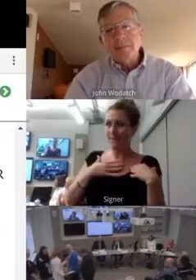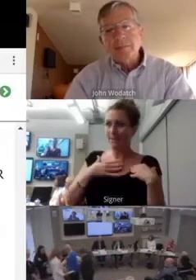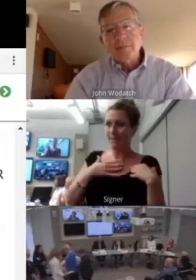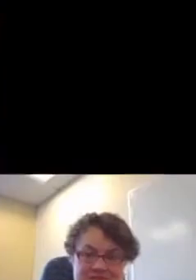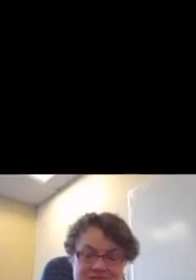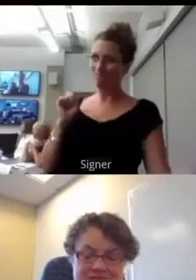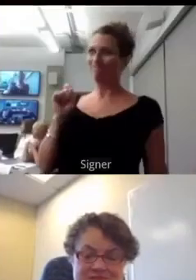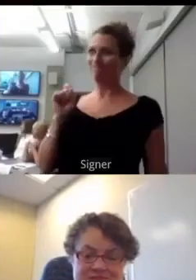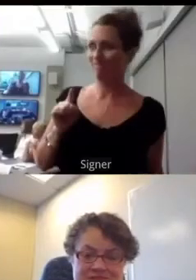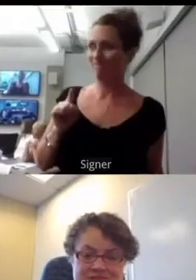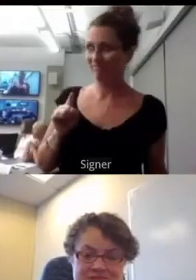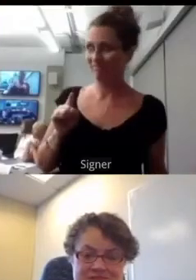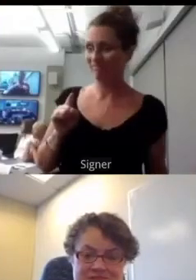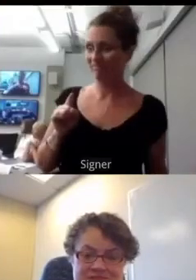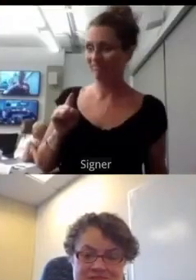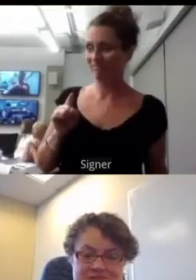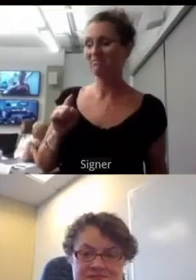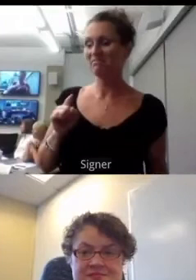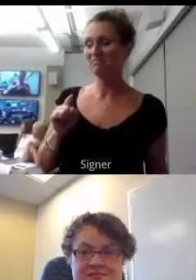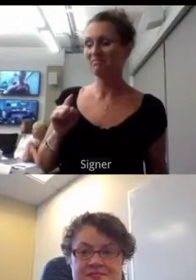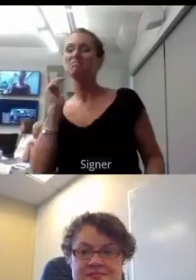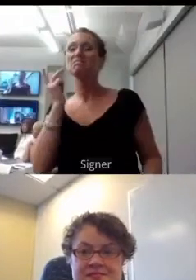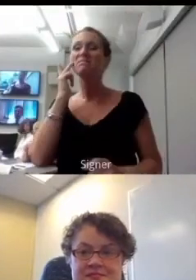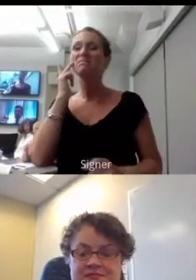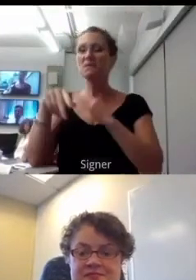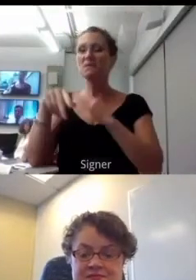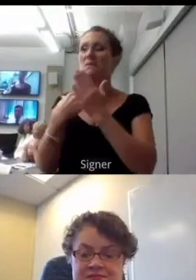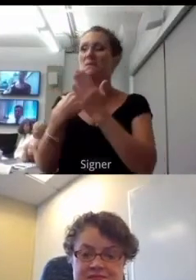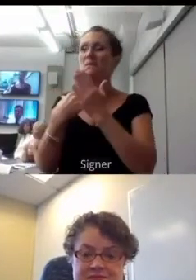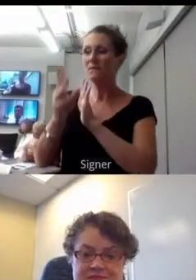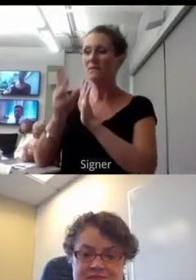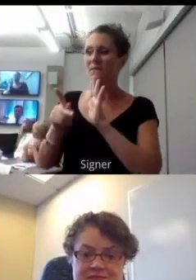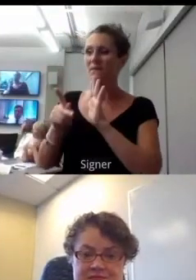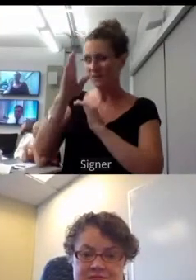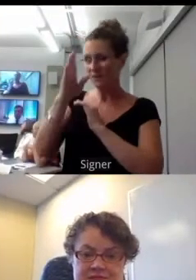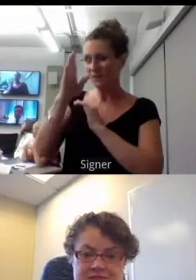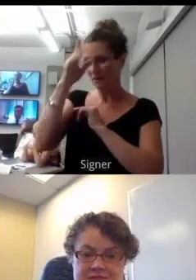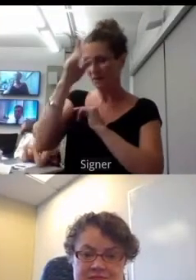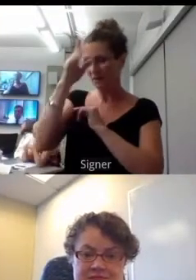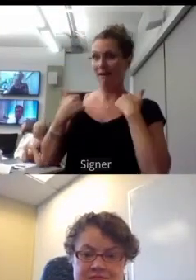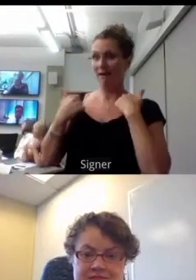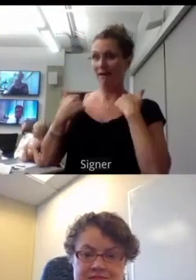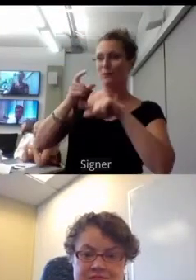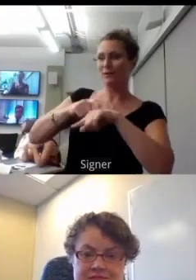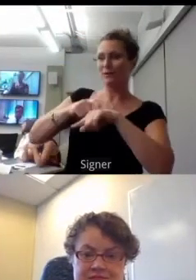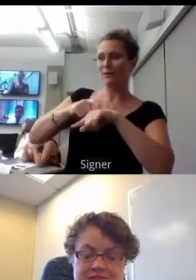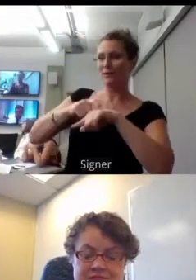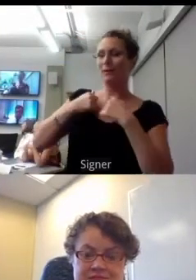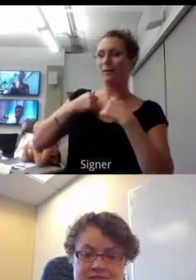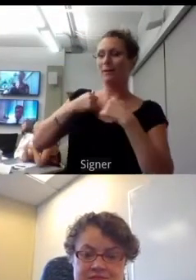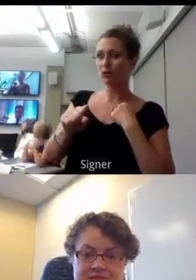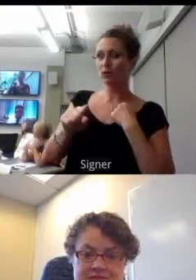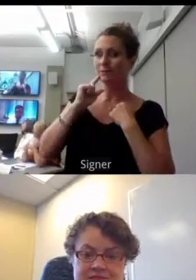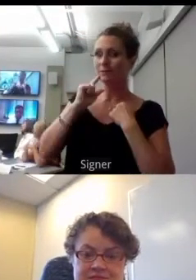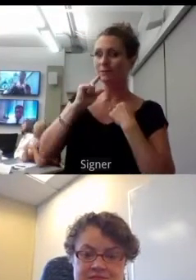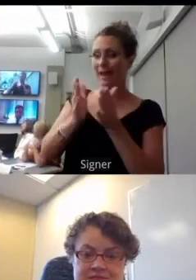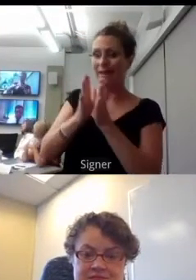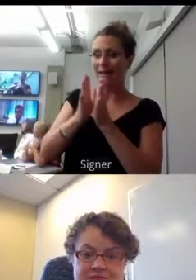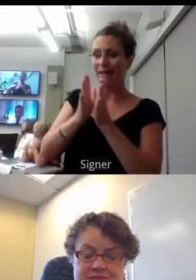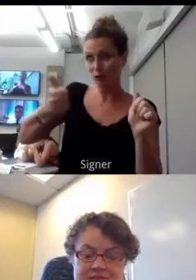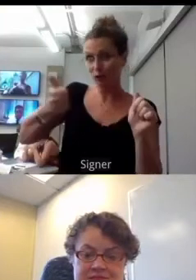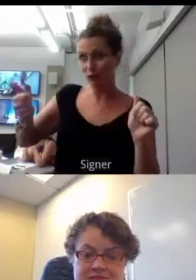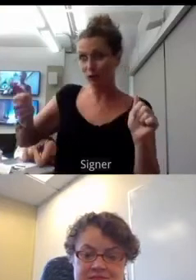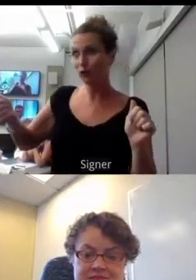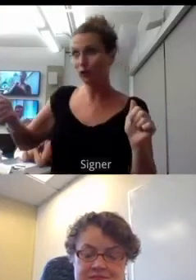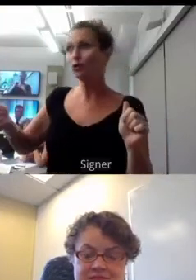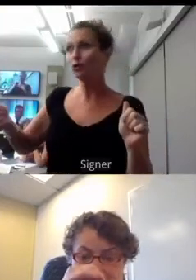a chance to where you get it live the first time around. I've got a question I'm going to ask each of our speakers. And I'm going to ask them in the order